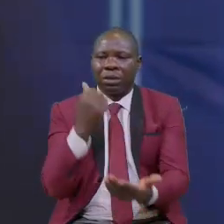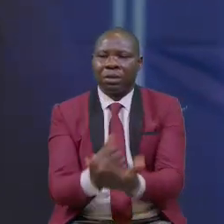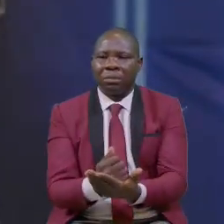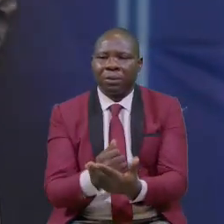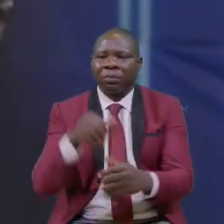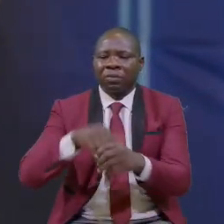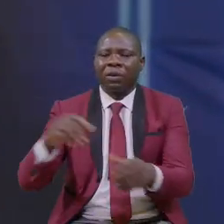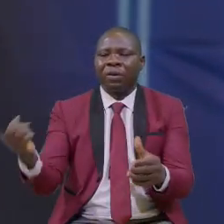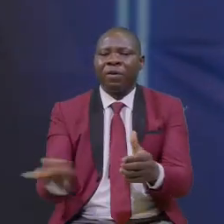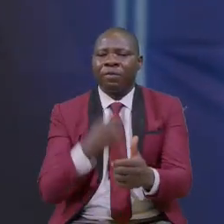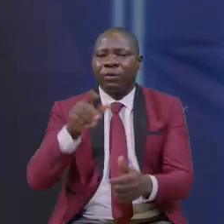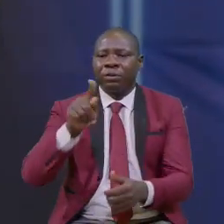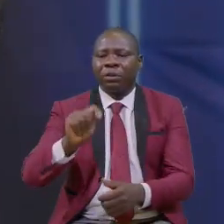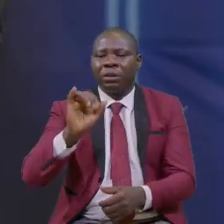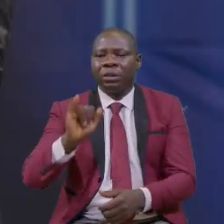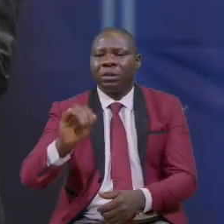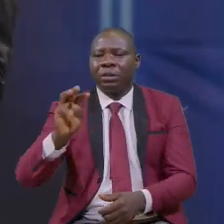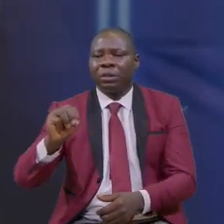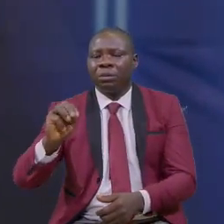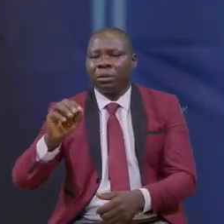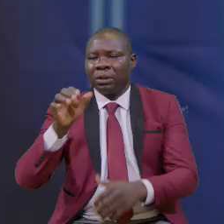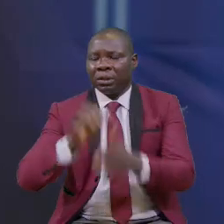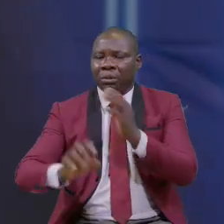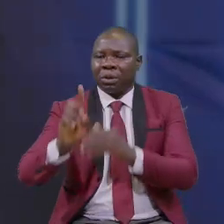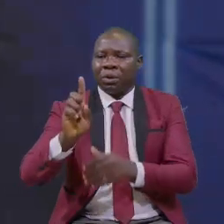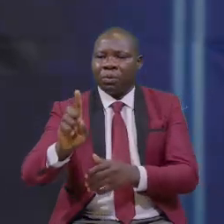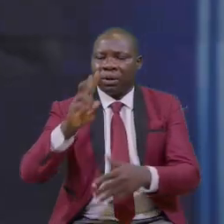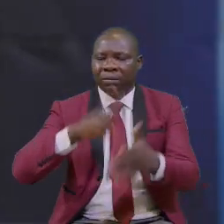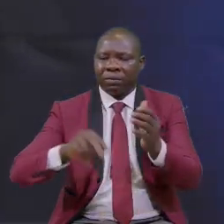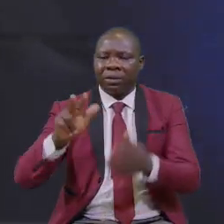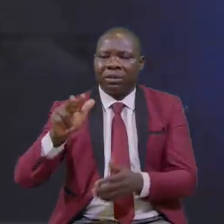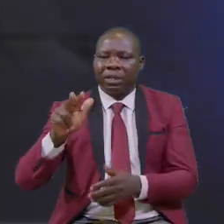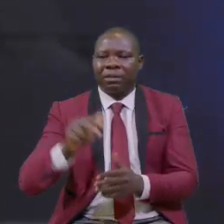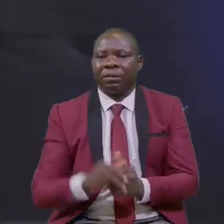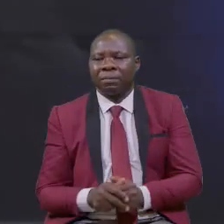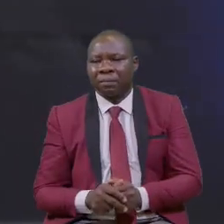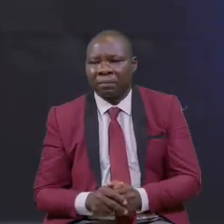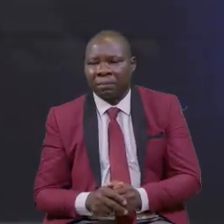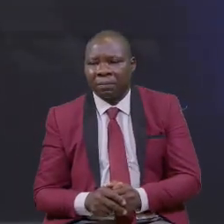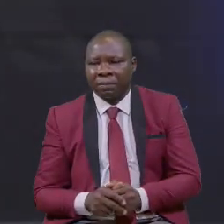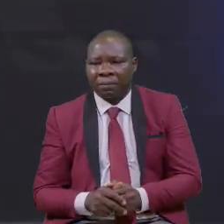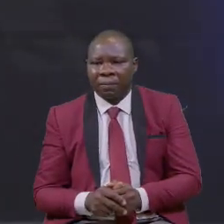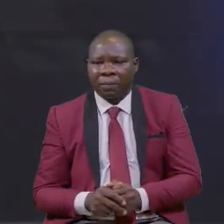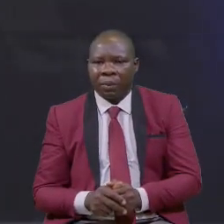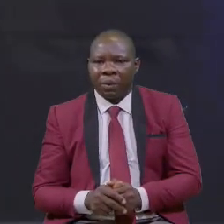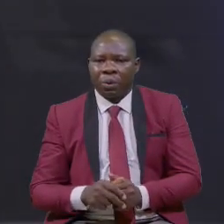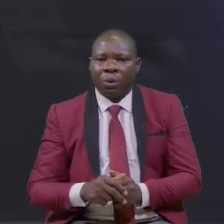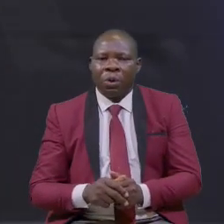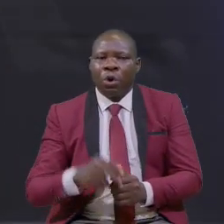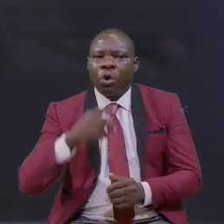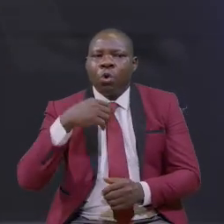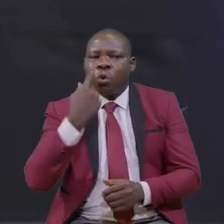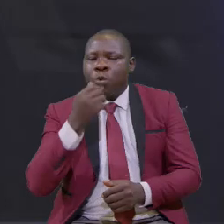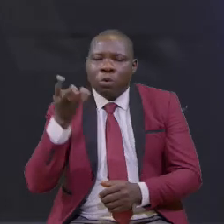Timothy chapter 1. I'm reading from verse 13. 1 Timothy chapter 1, verse 13. Who was